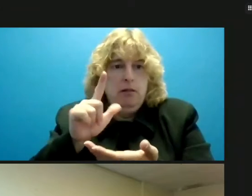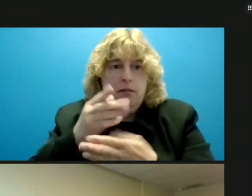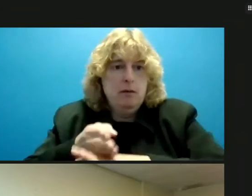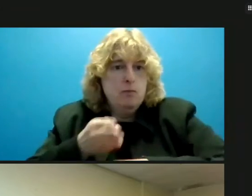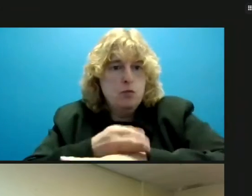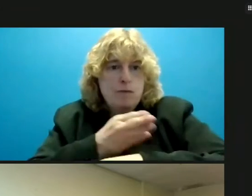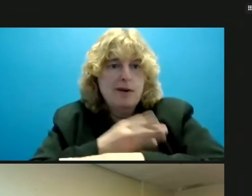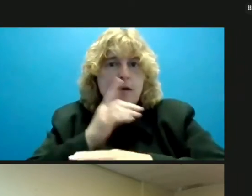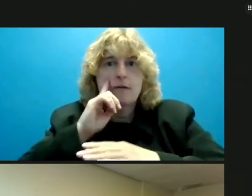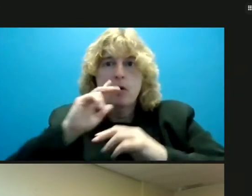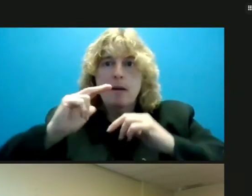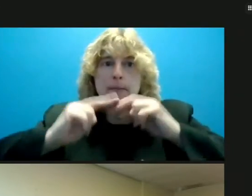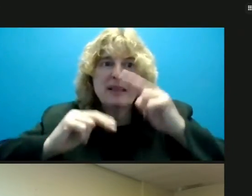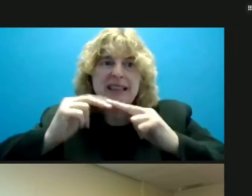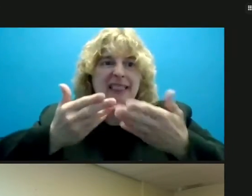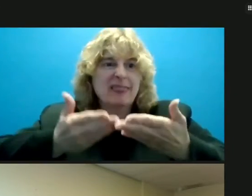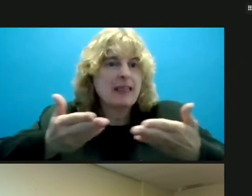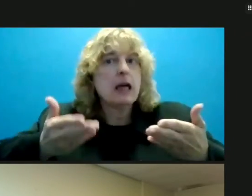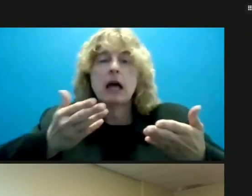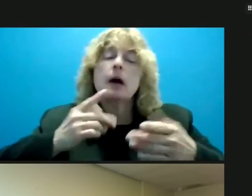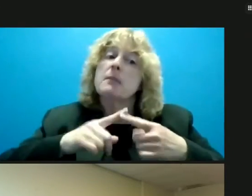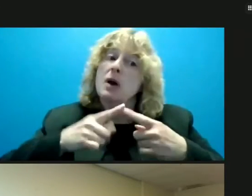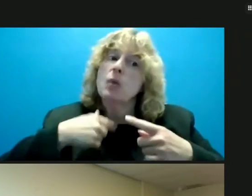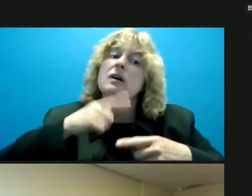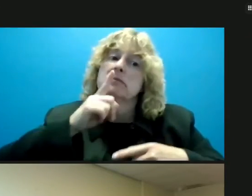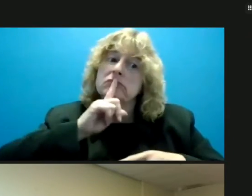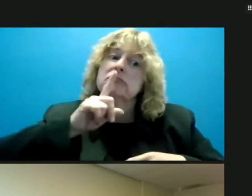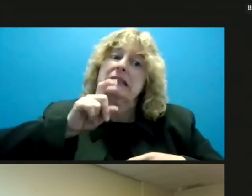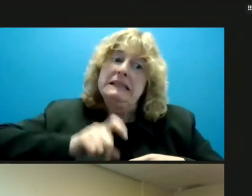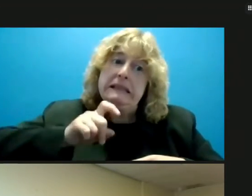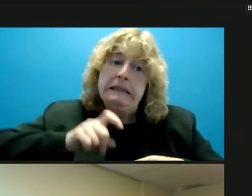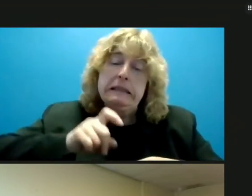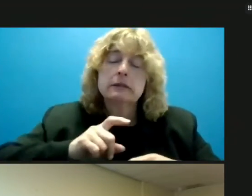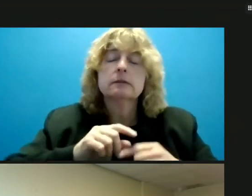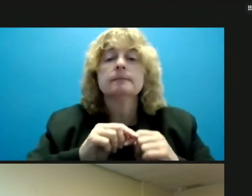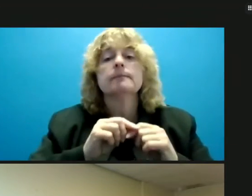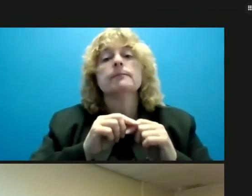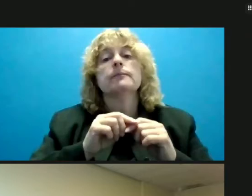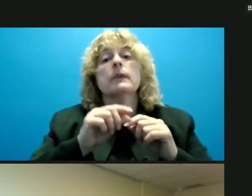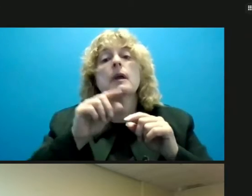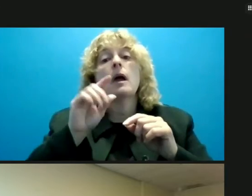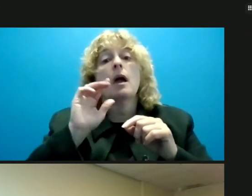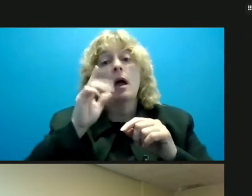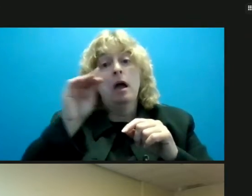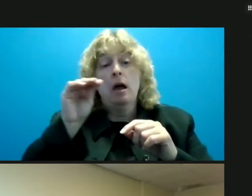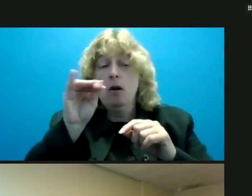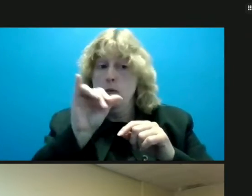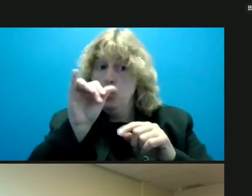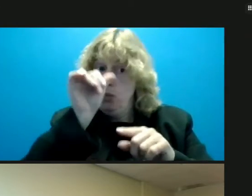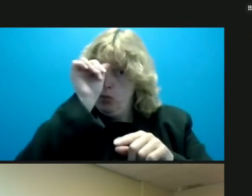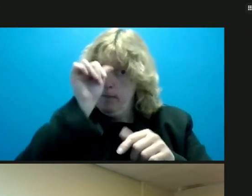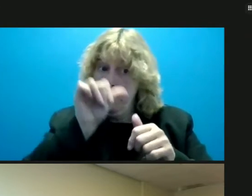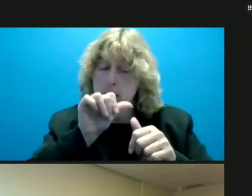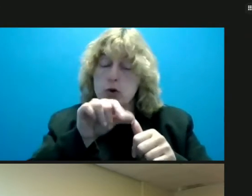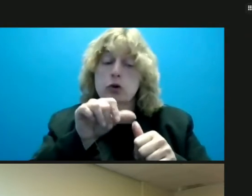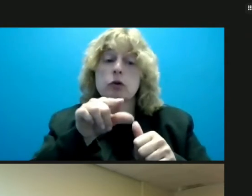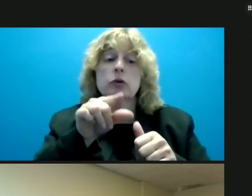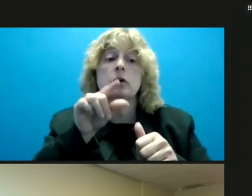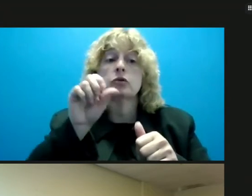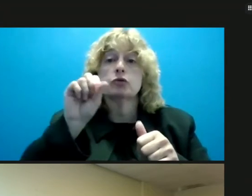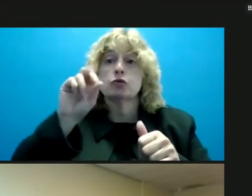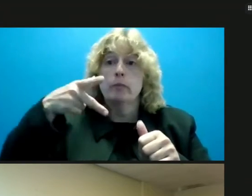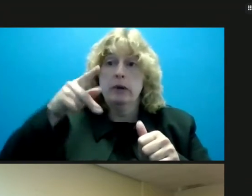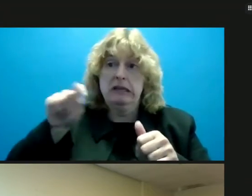capital improvements. We also have to remember our superintendent started last week engagement sessions